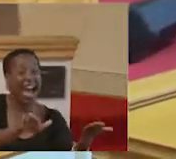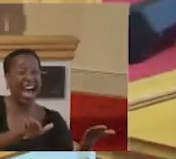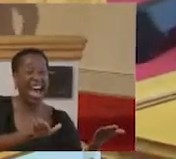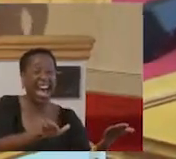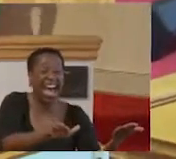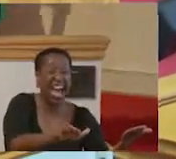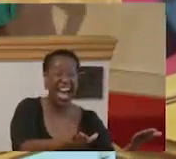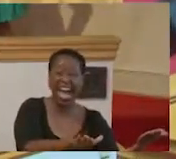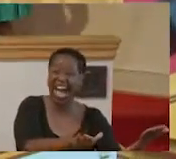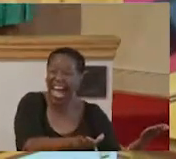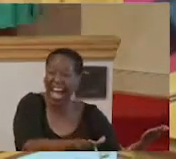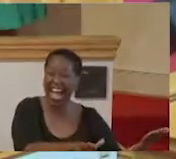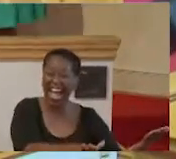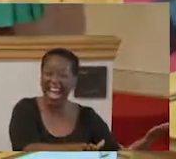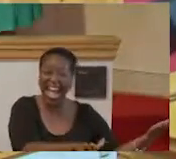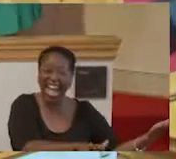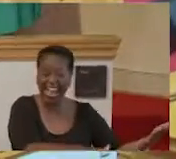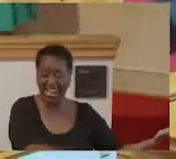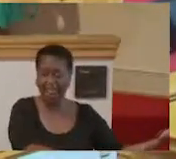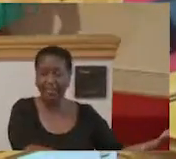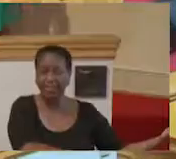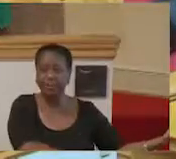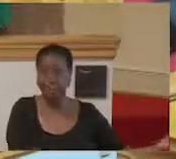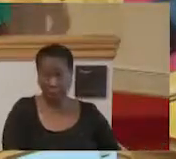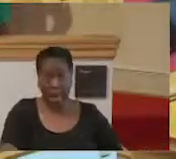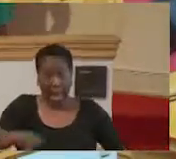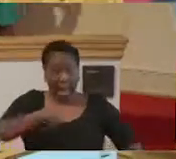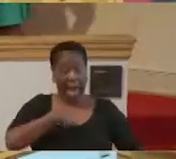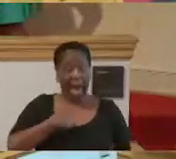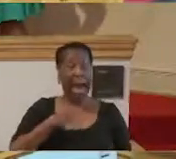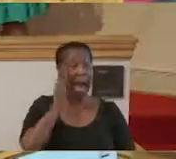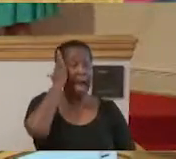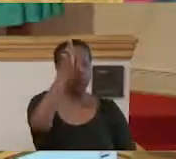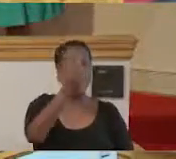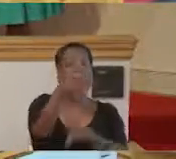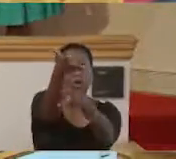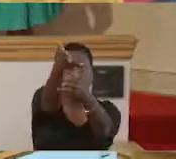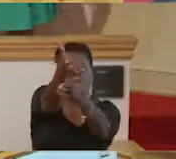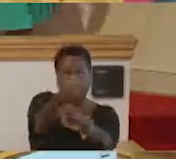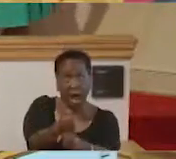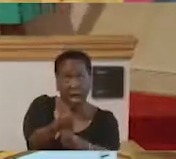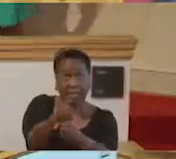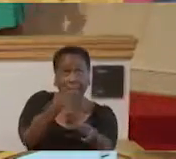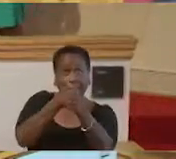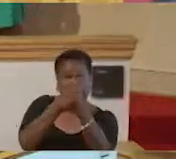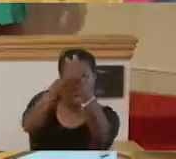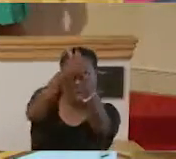Together we say it one more time to the glory of God. I will trust. I will.